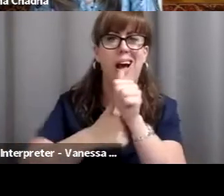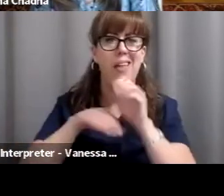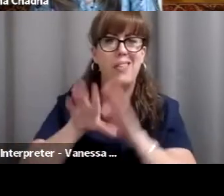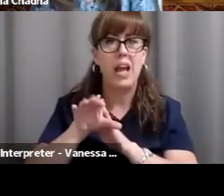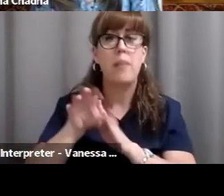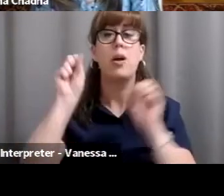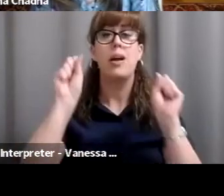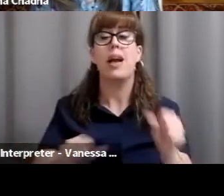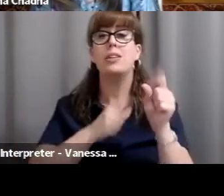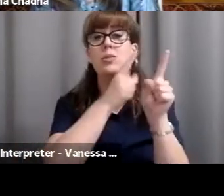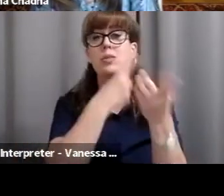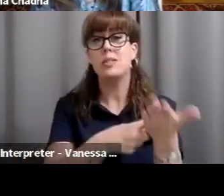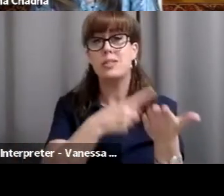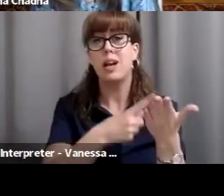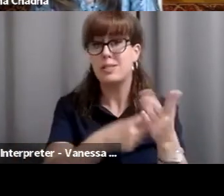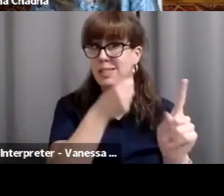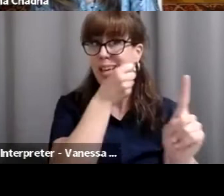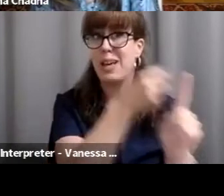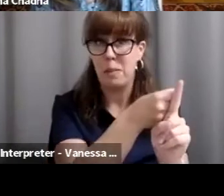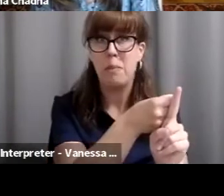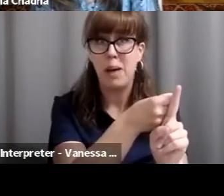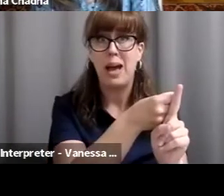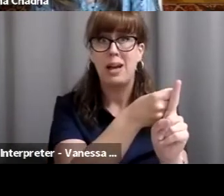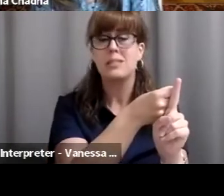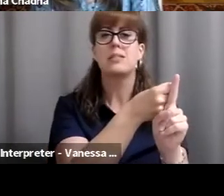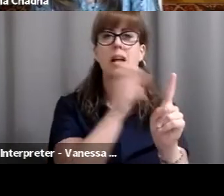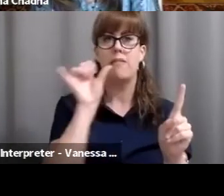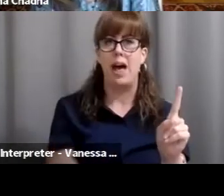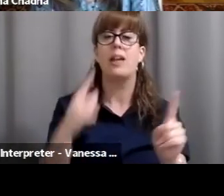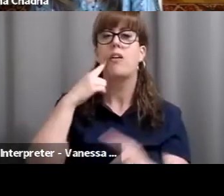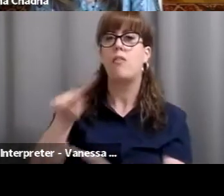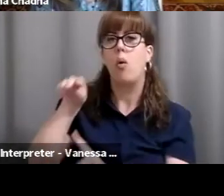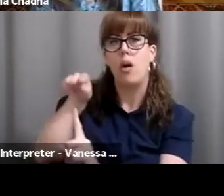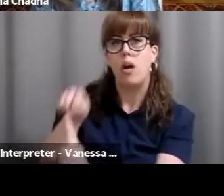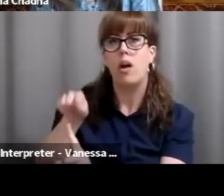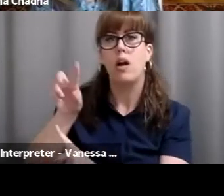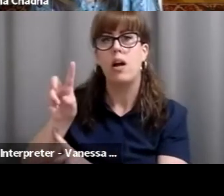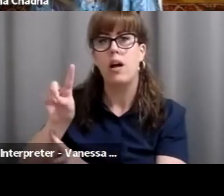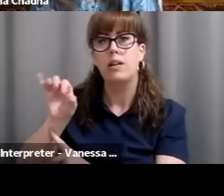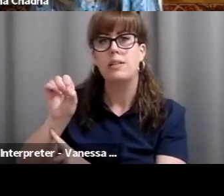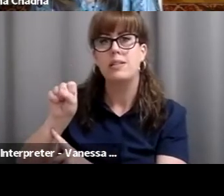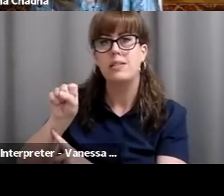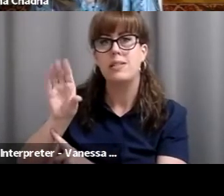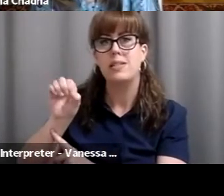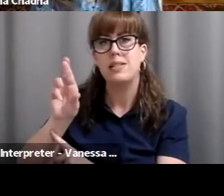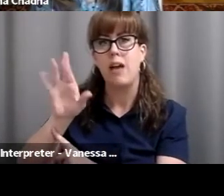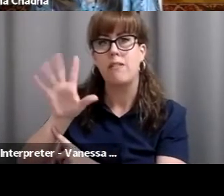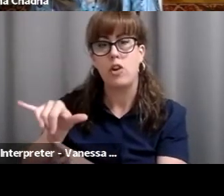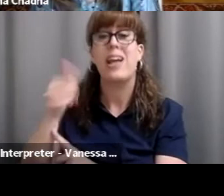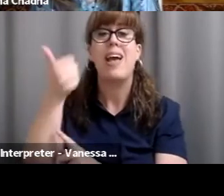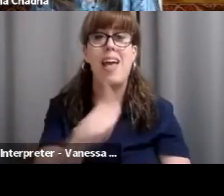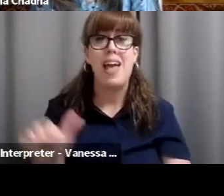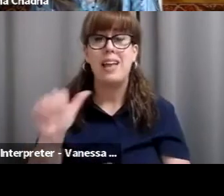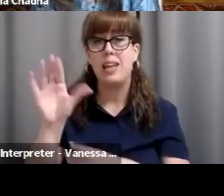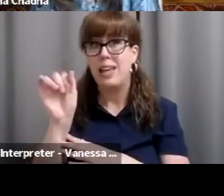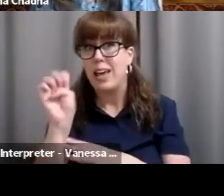the impact of this has been for Discovery, any case histories, any examples that you want to share with our